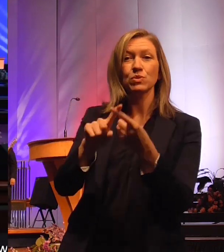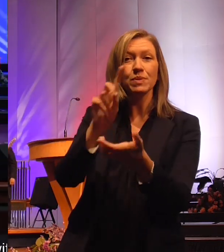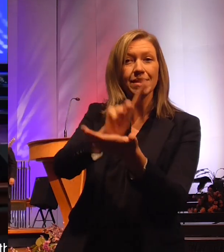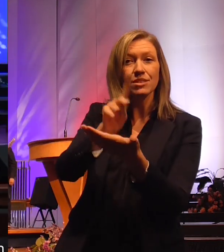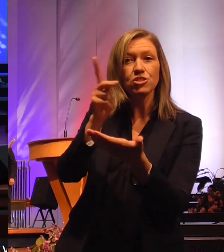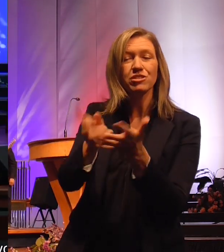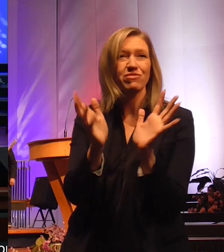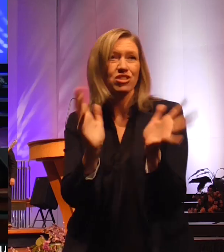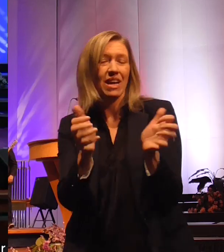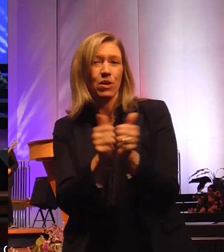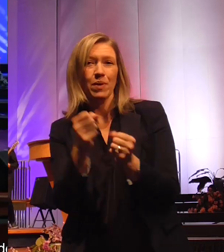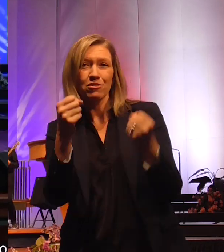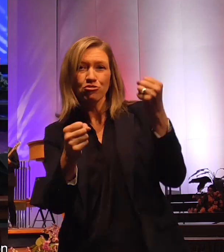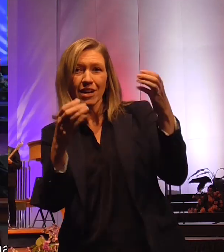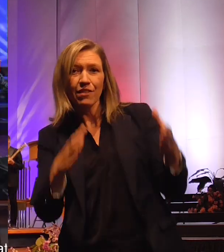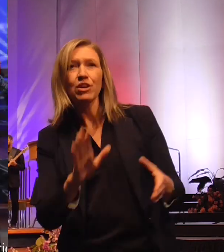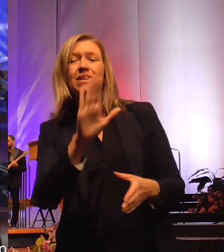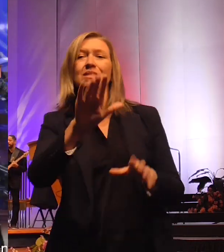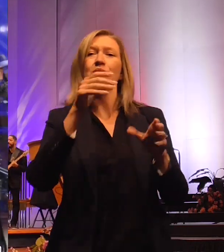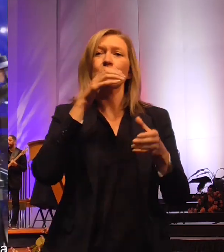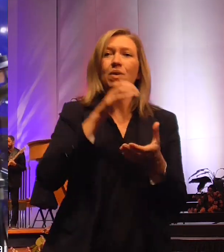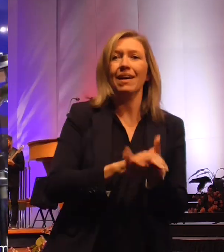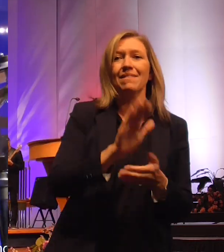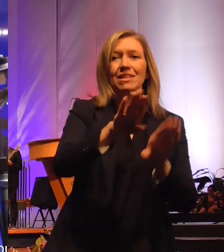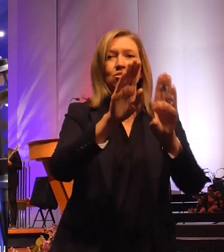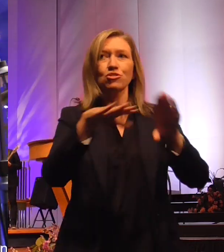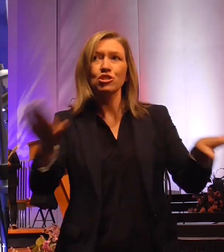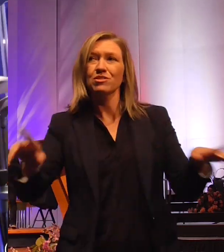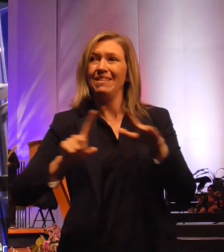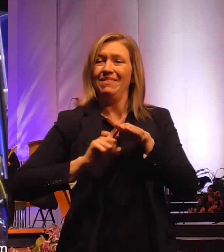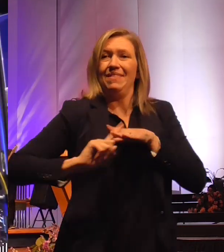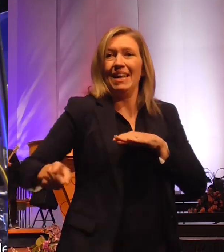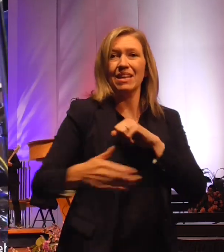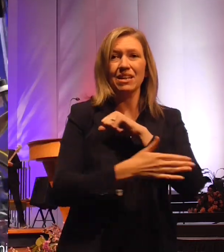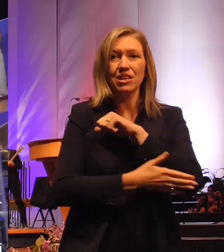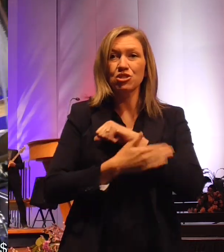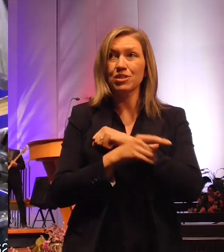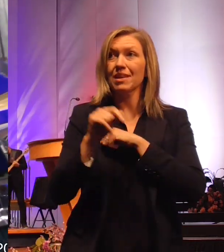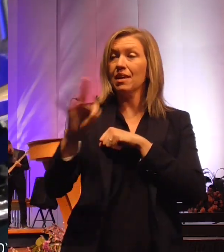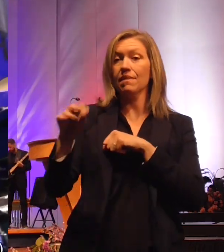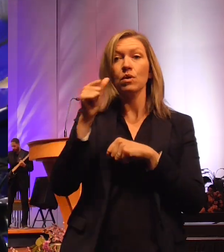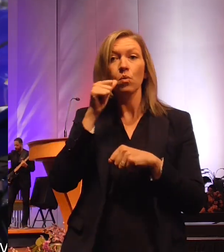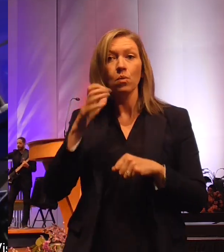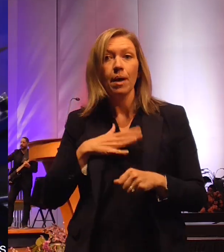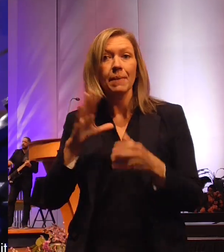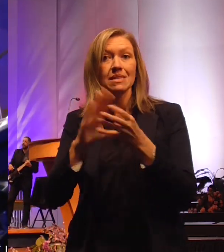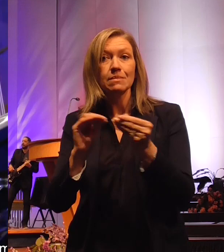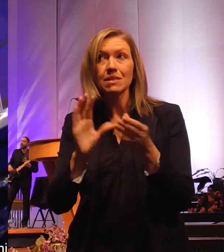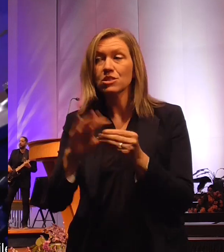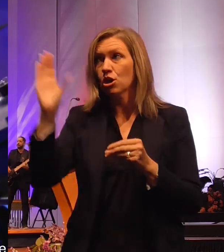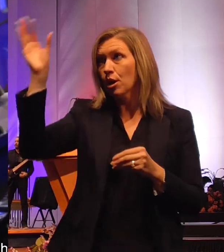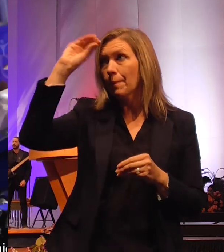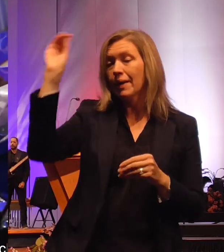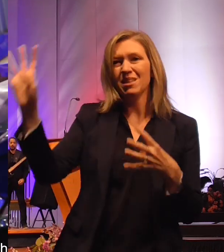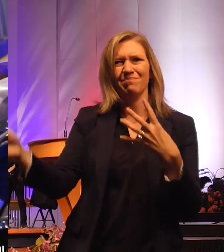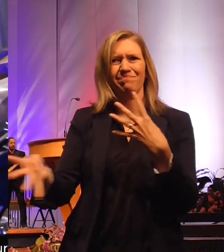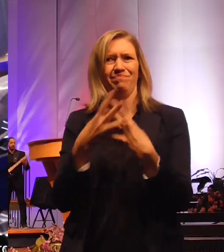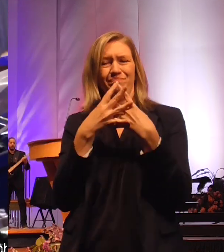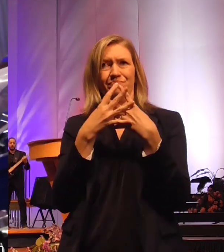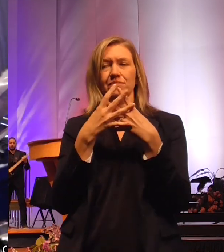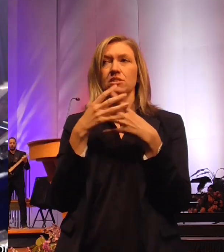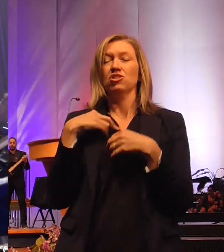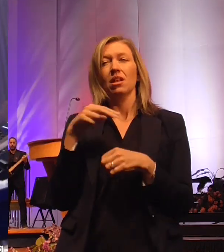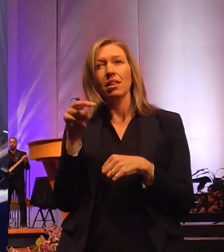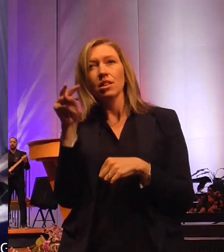Talking to the driver about his wife and his children on a run from a country where they put you in prison for being a woman, speaking your mind.